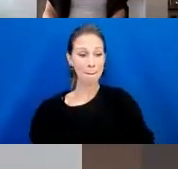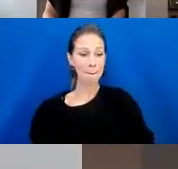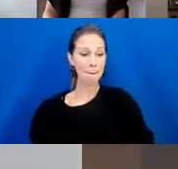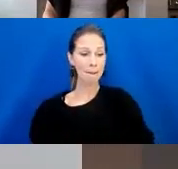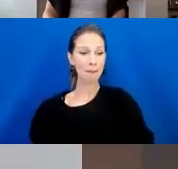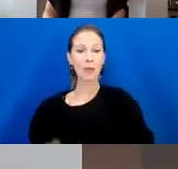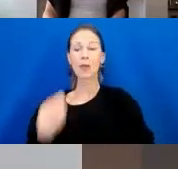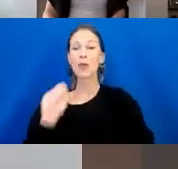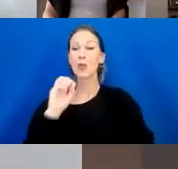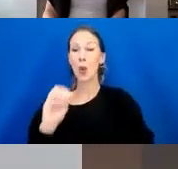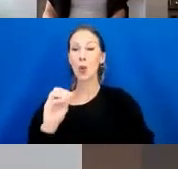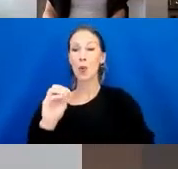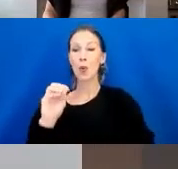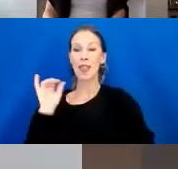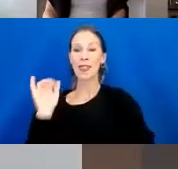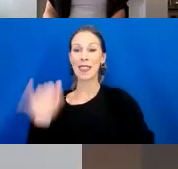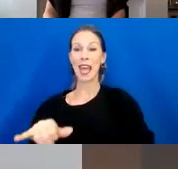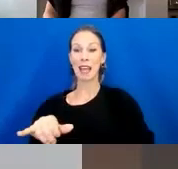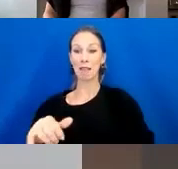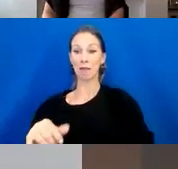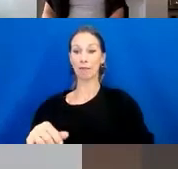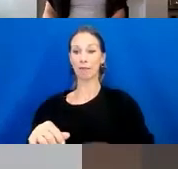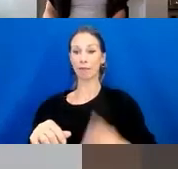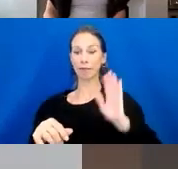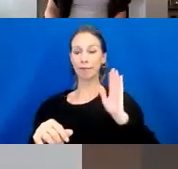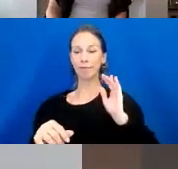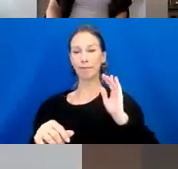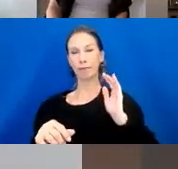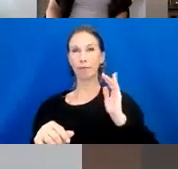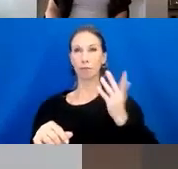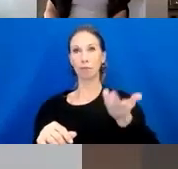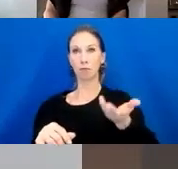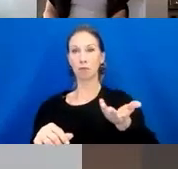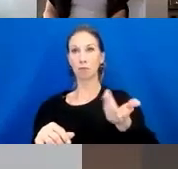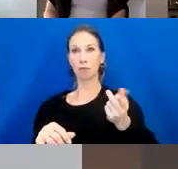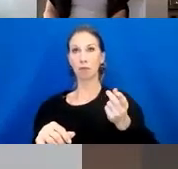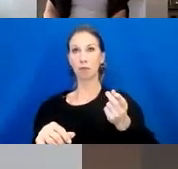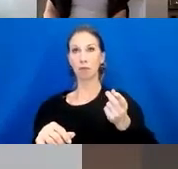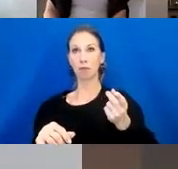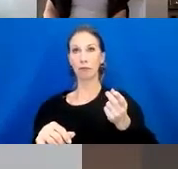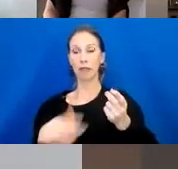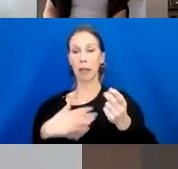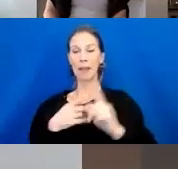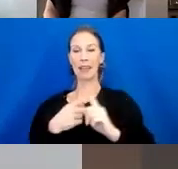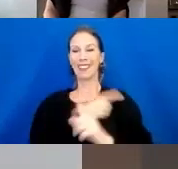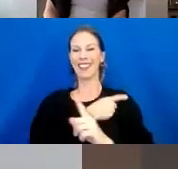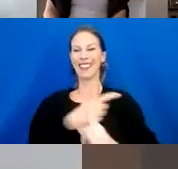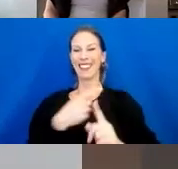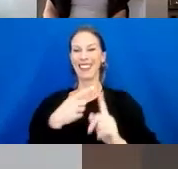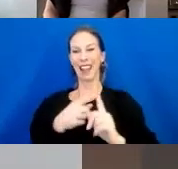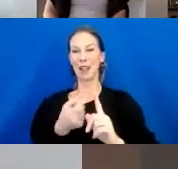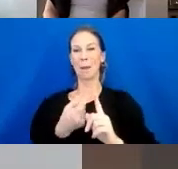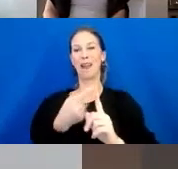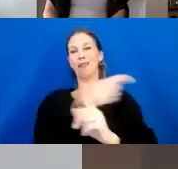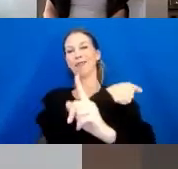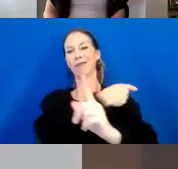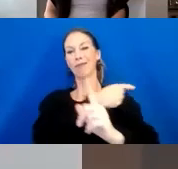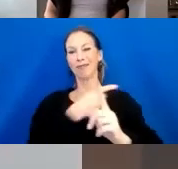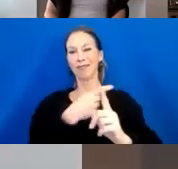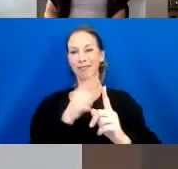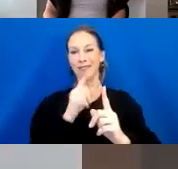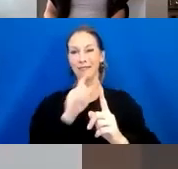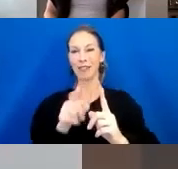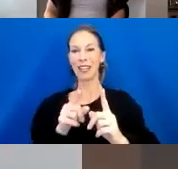So that is, I should say, I suppose a little off point from the, this is oriented to